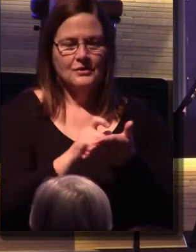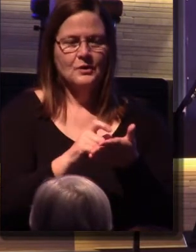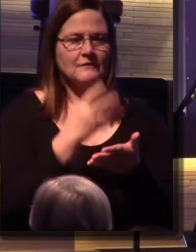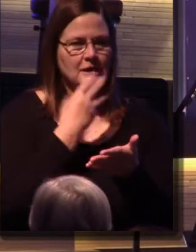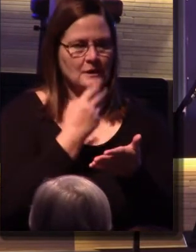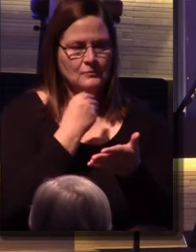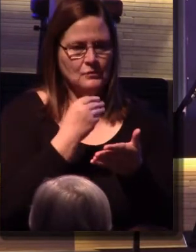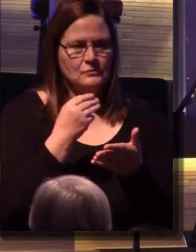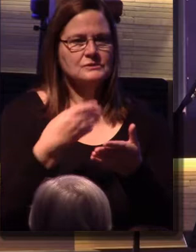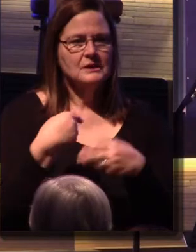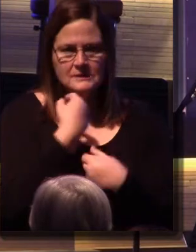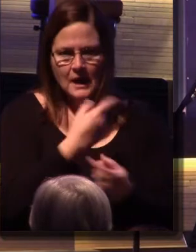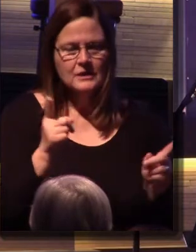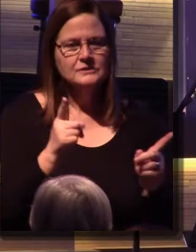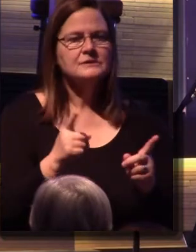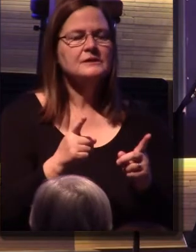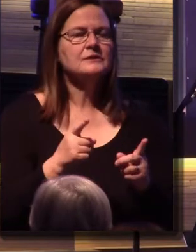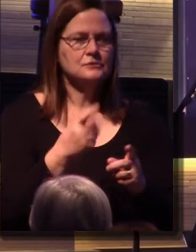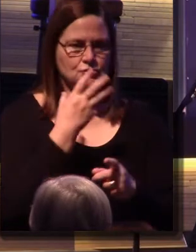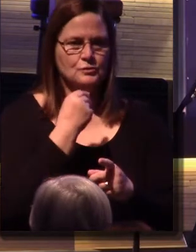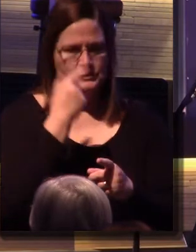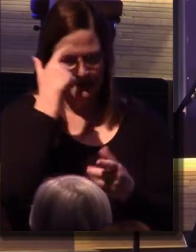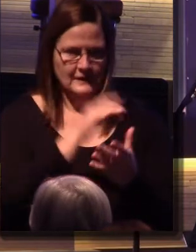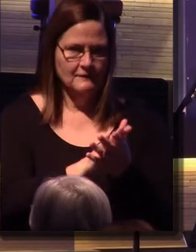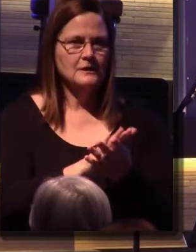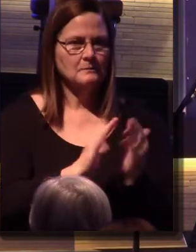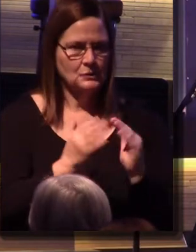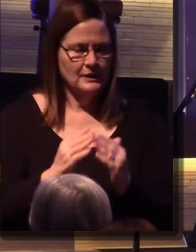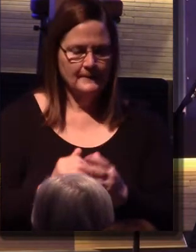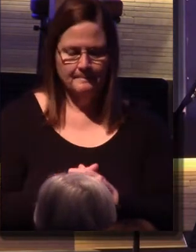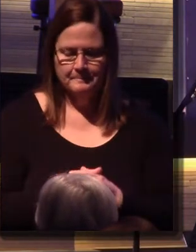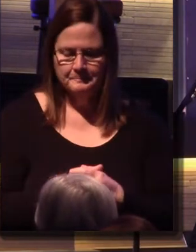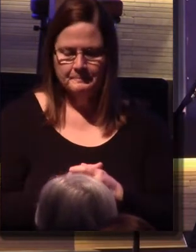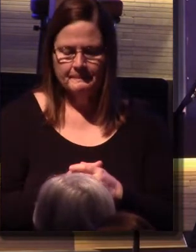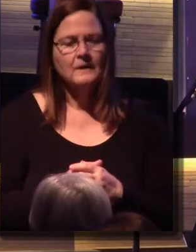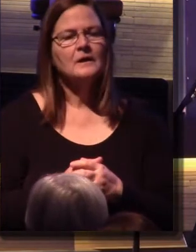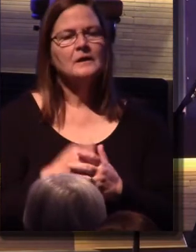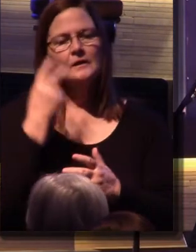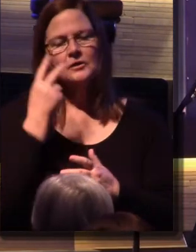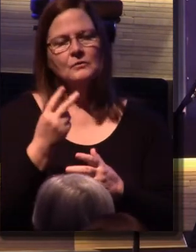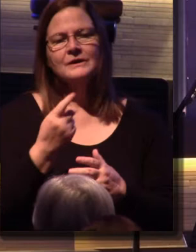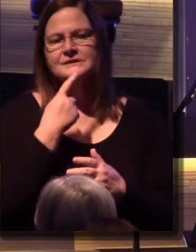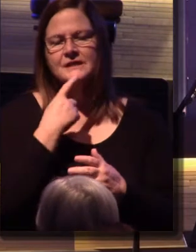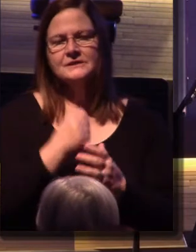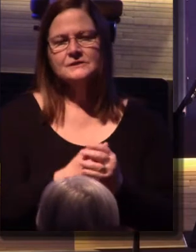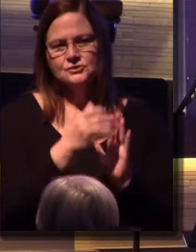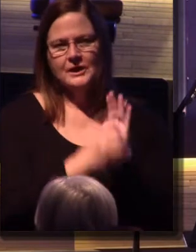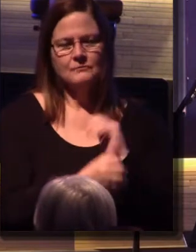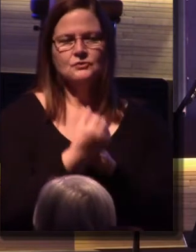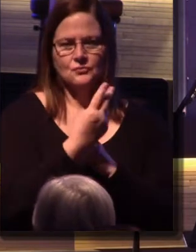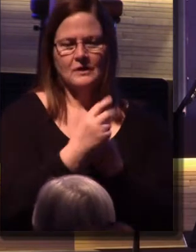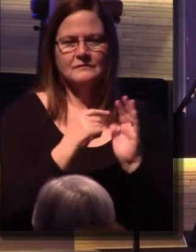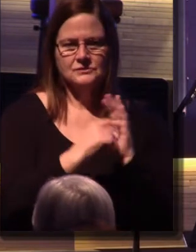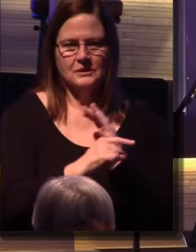gives the Jewish believing community to whom he is writing. And look at what he says in chapter 12 of